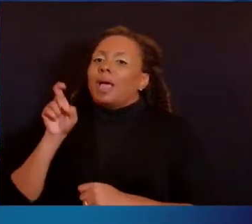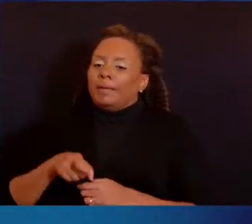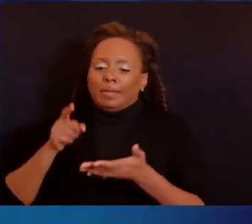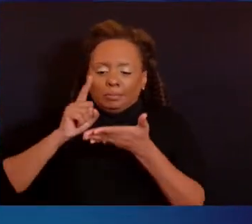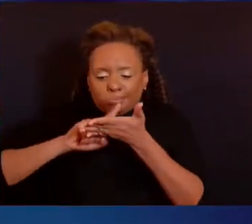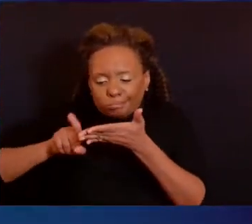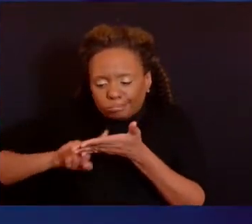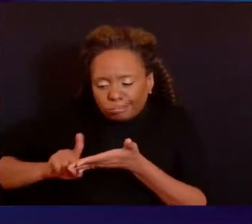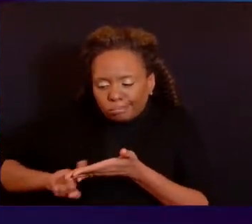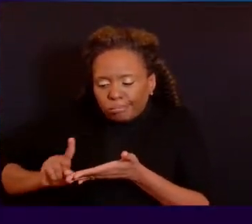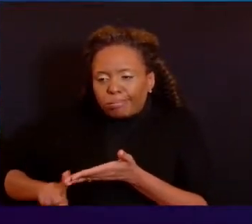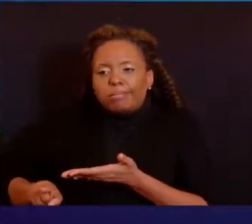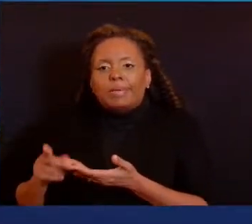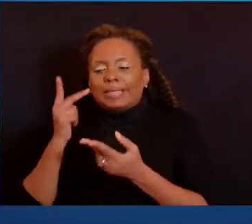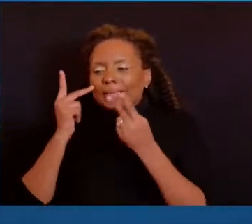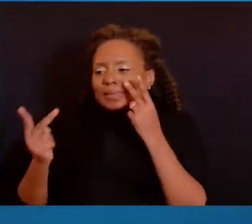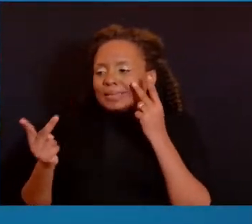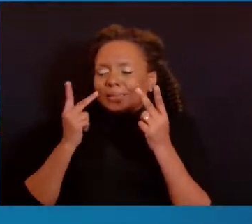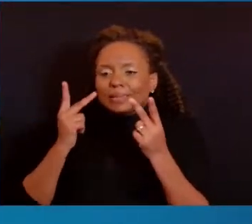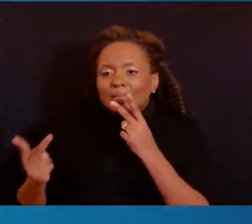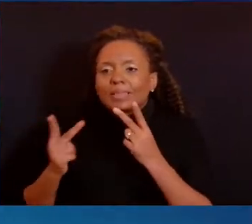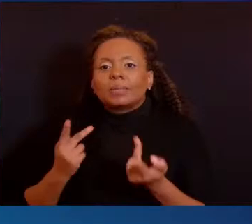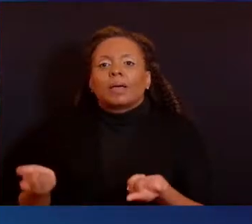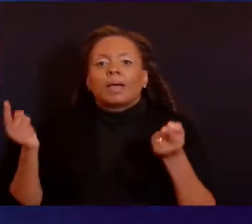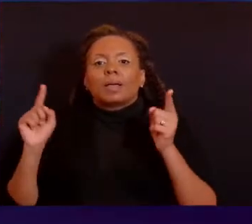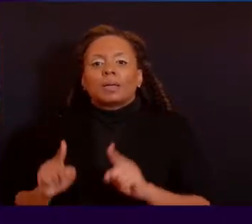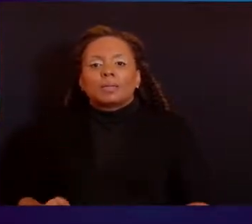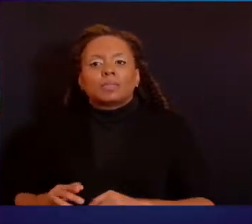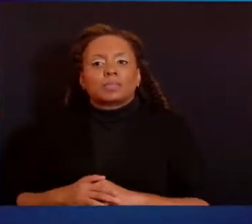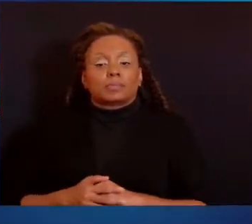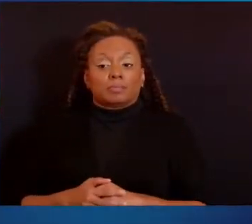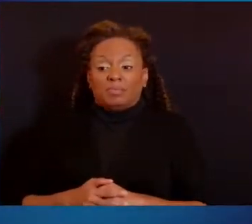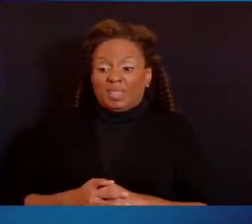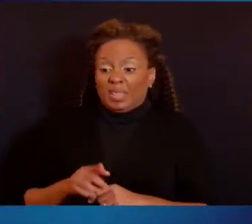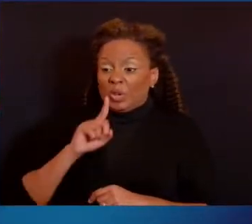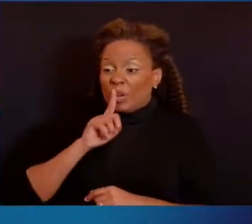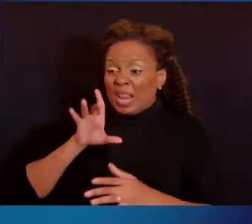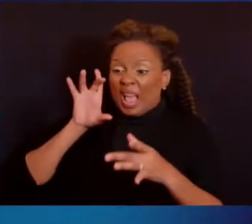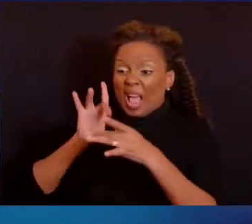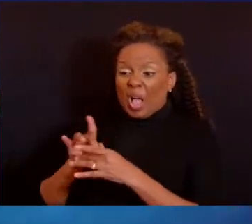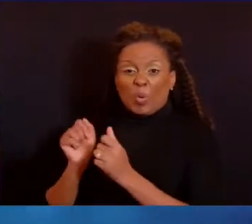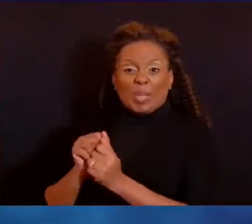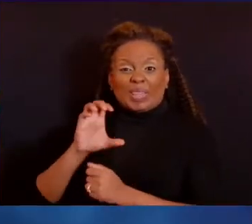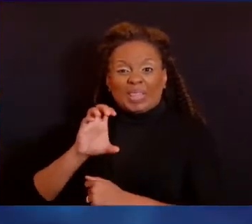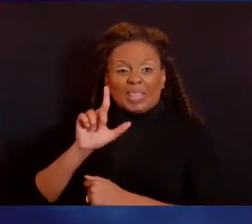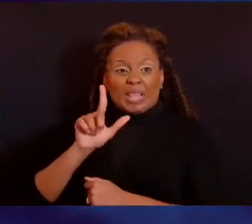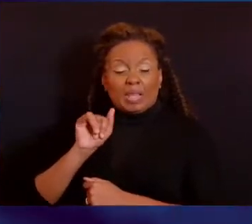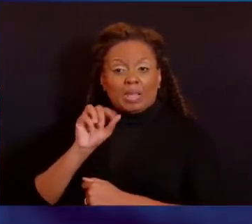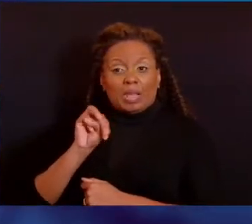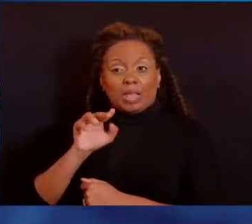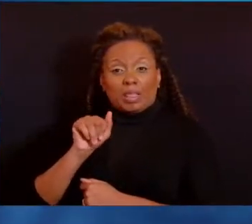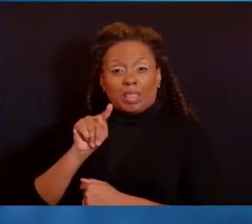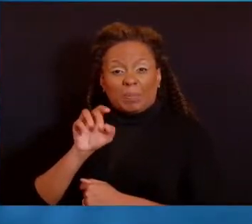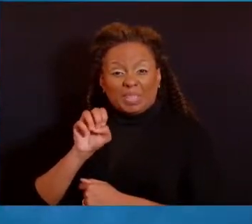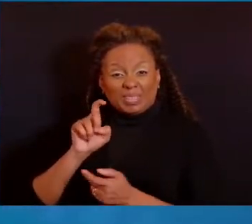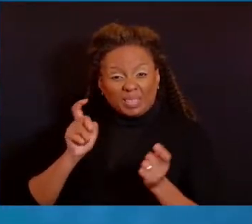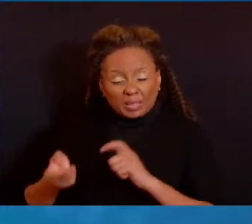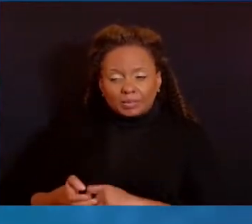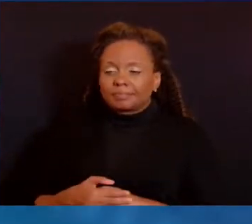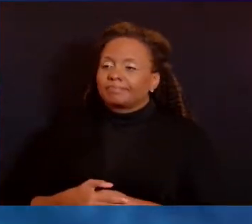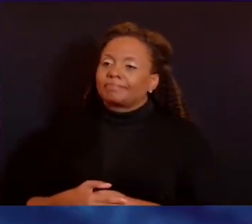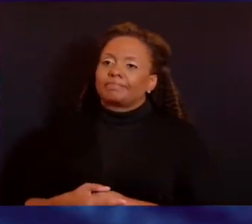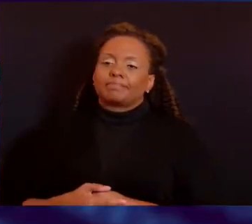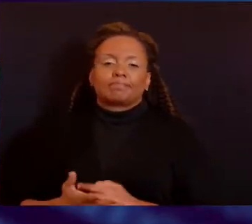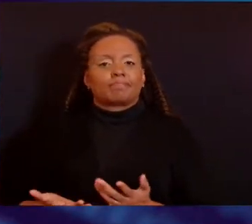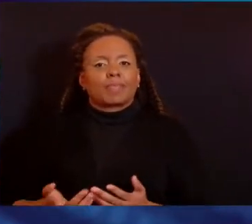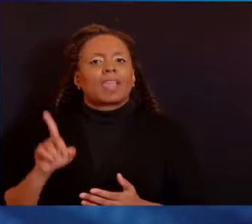that what actually created it can we attribute that to climate change. Now, that's hard to say. It would be best